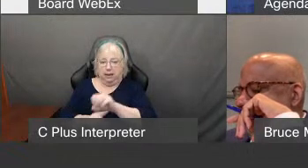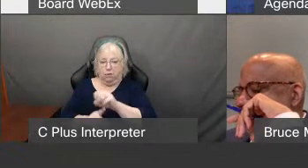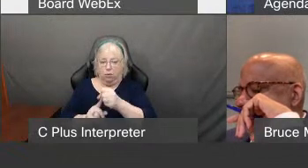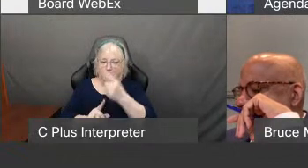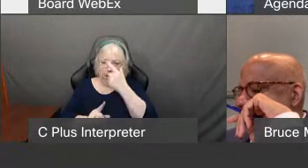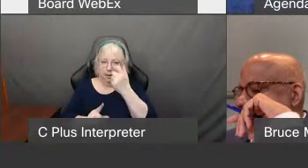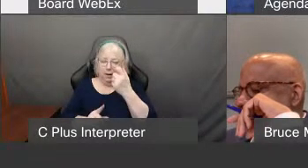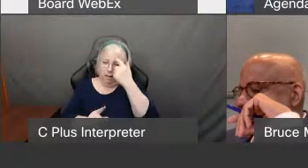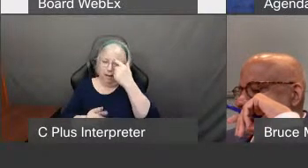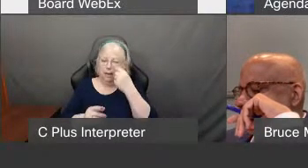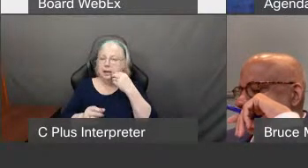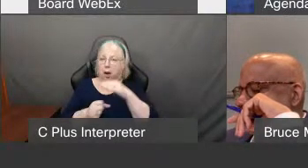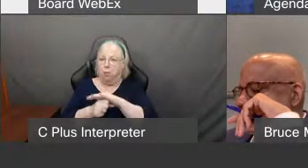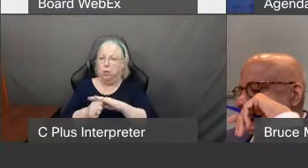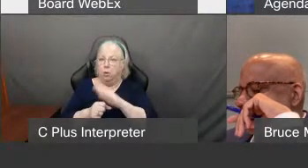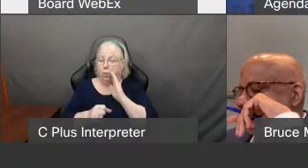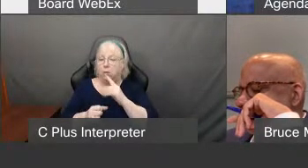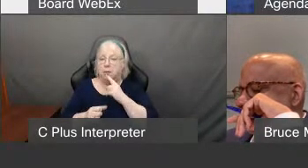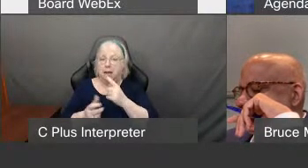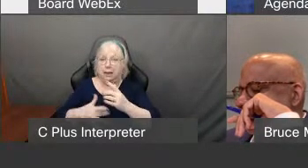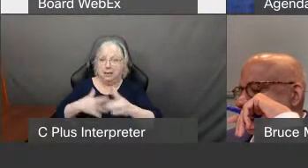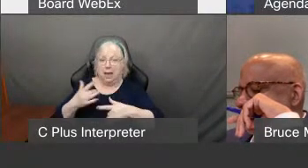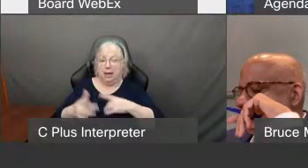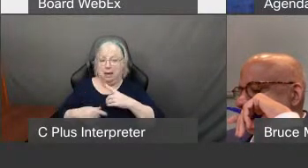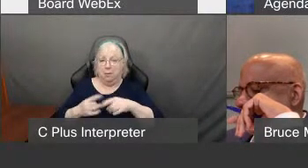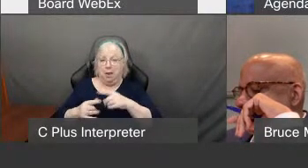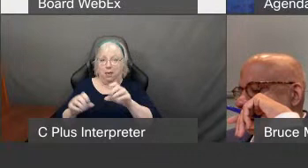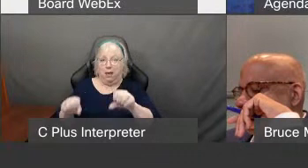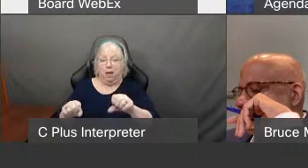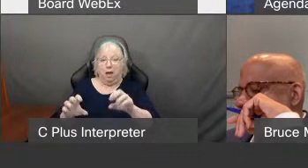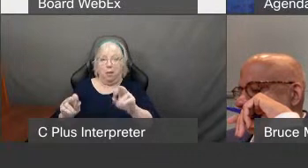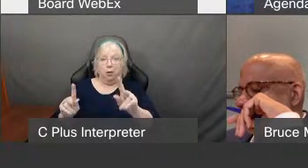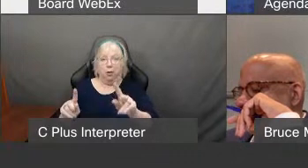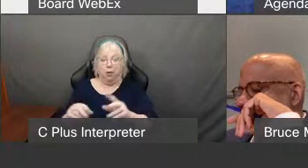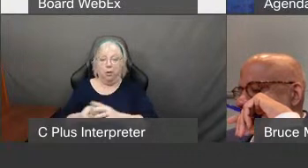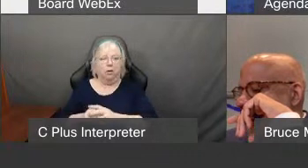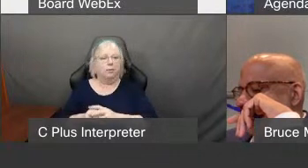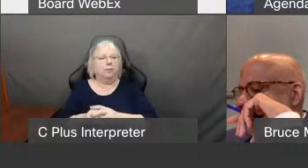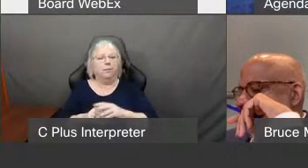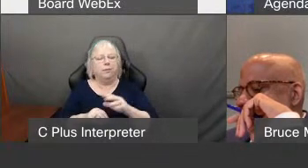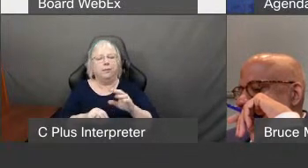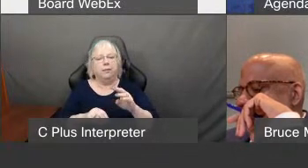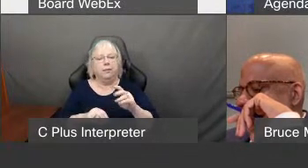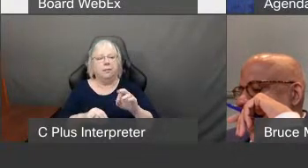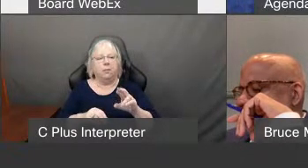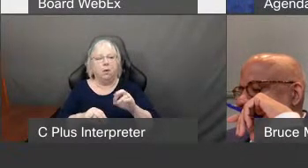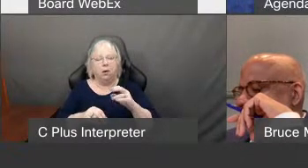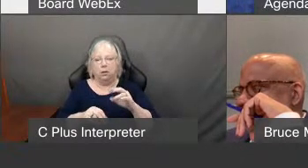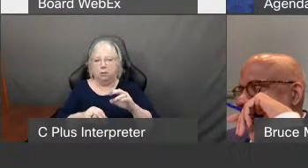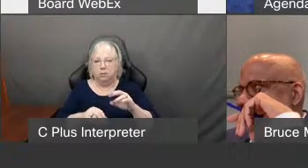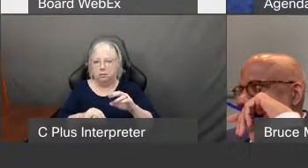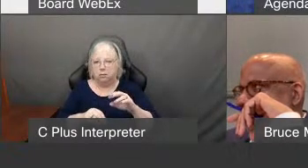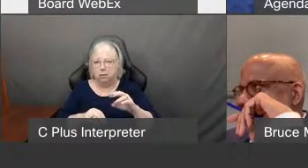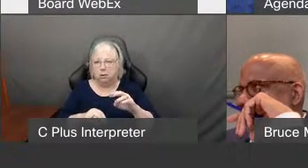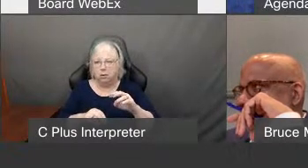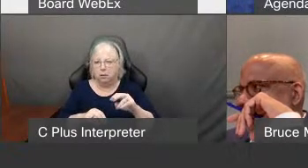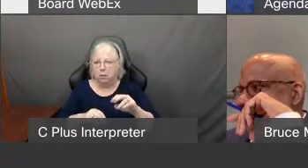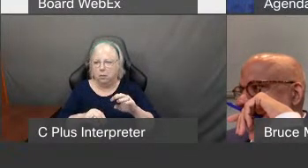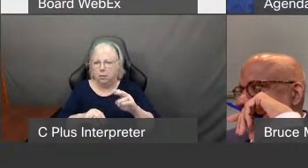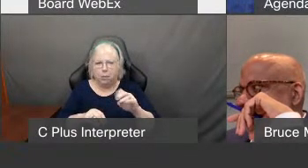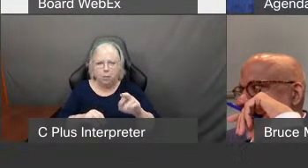that opportunity. Right. And I don't know if we can pull Wendell the presentation, but I'll kind of go from